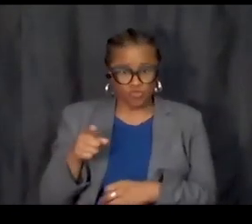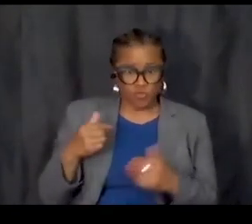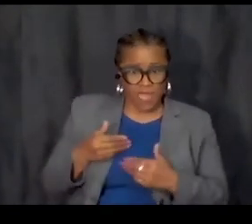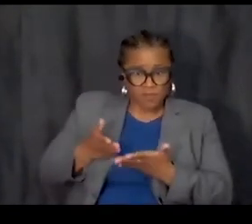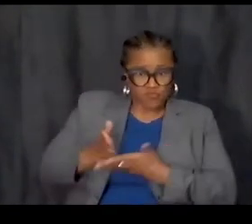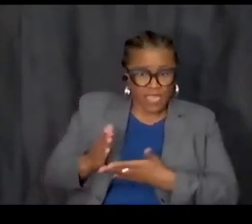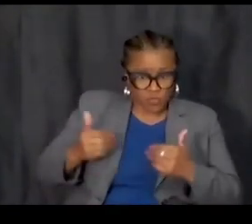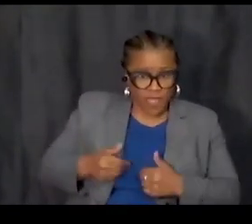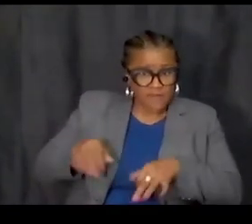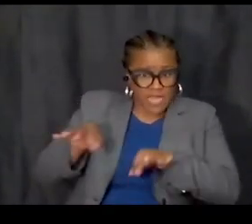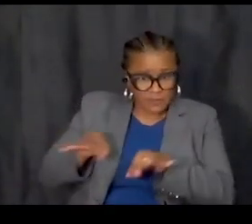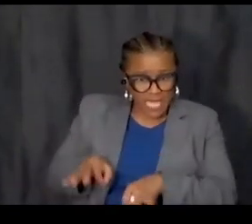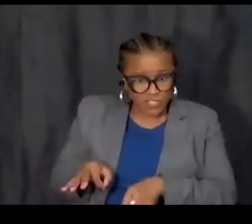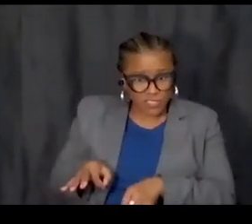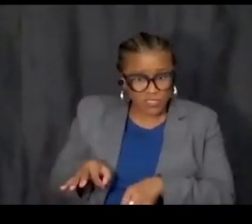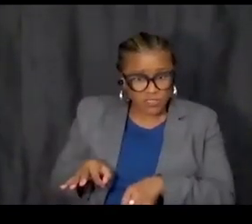And part of it is like